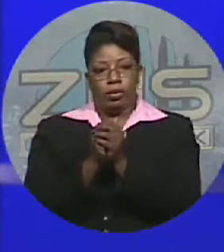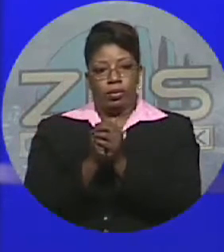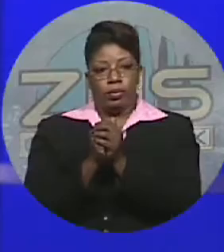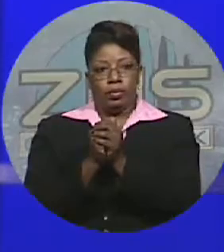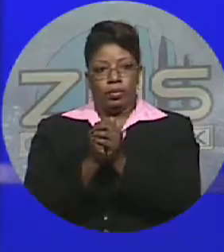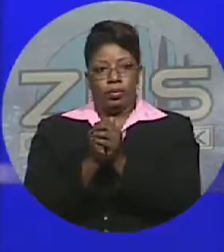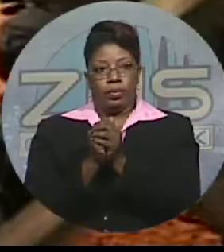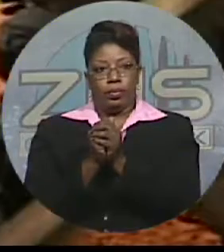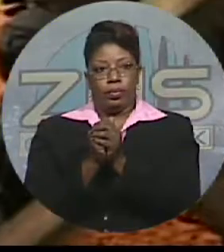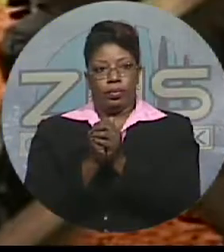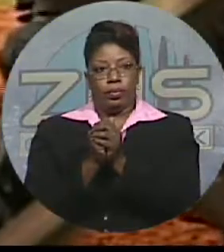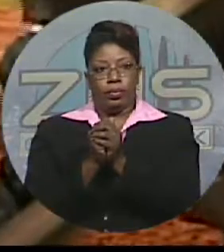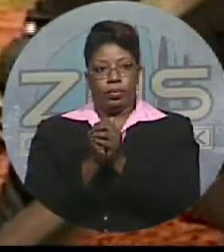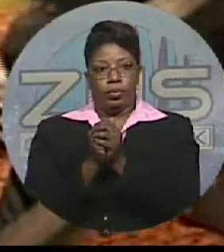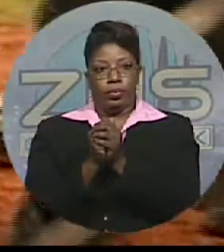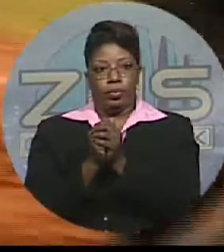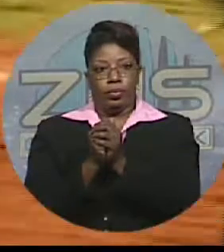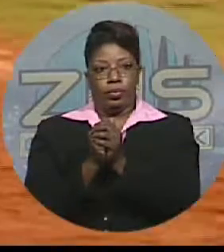recap.